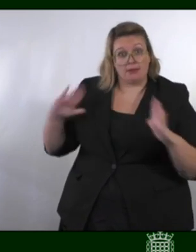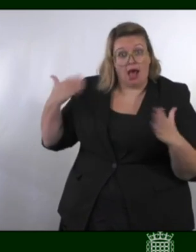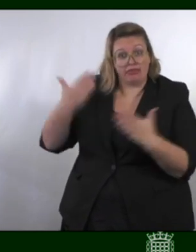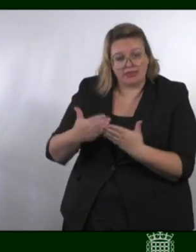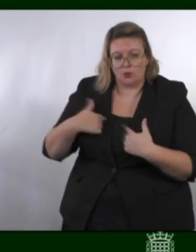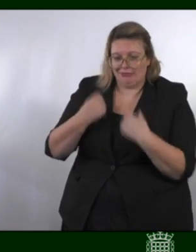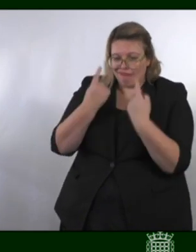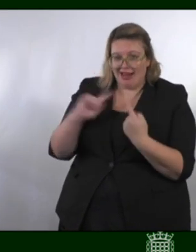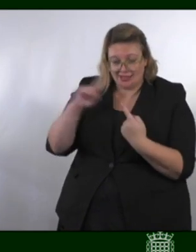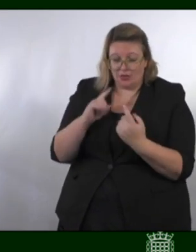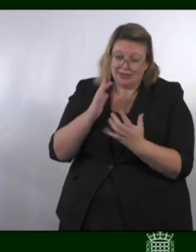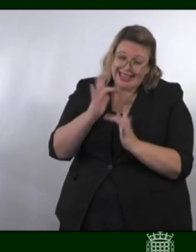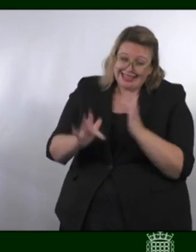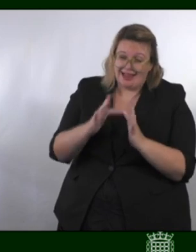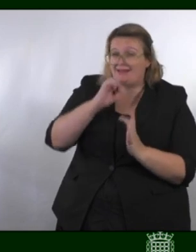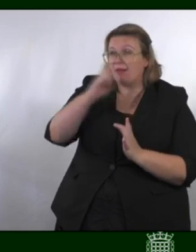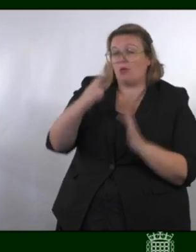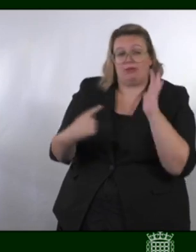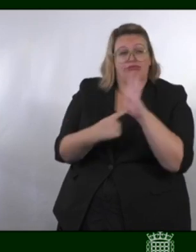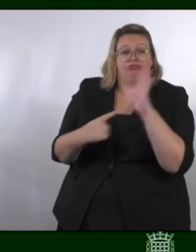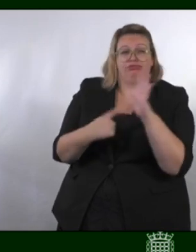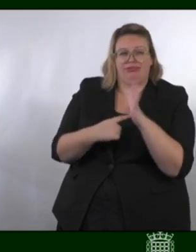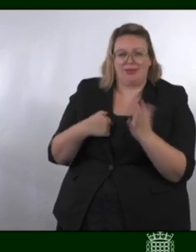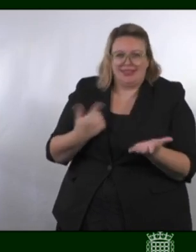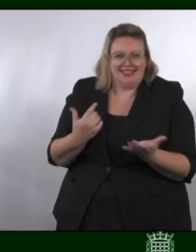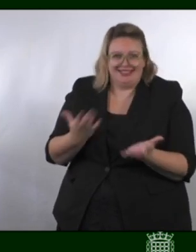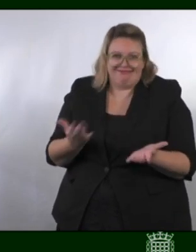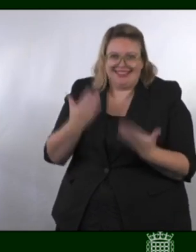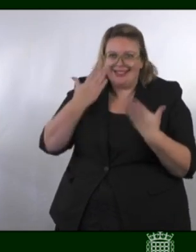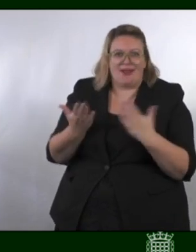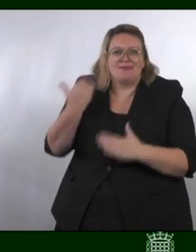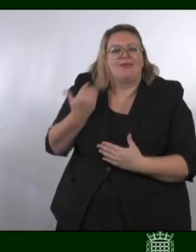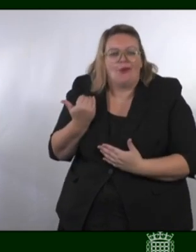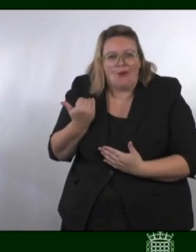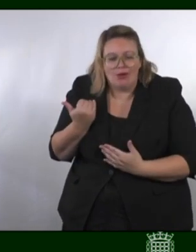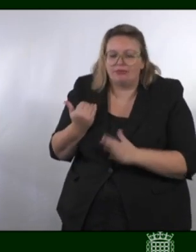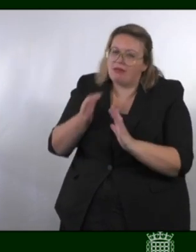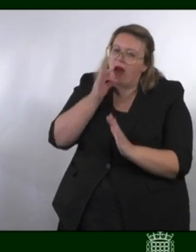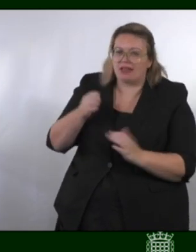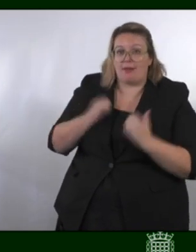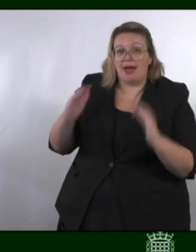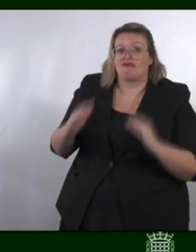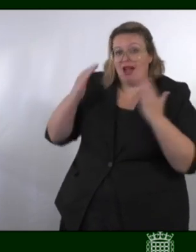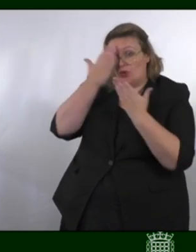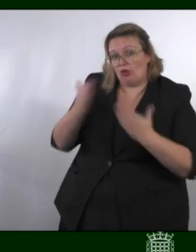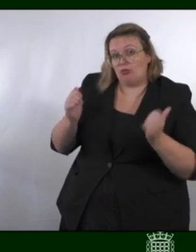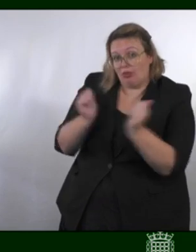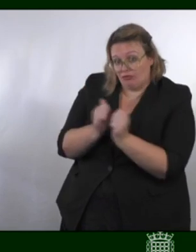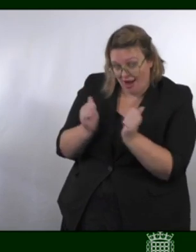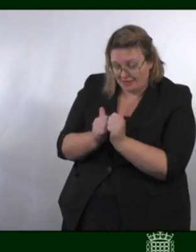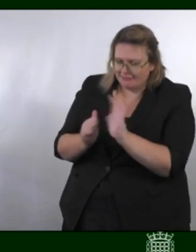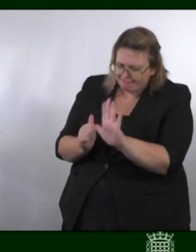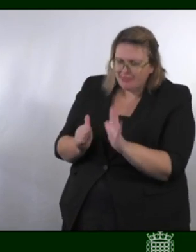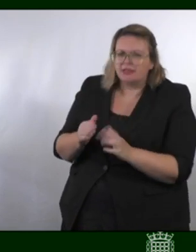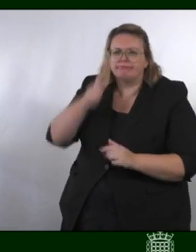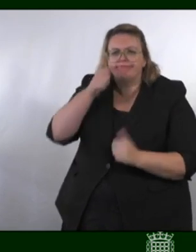more important to our lives than we imagined. So will my right honourable friend confirm today that despite COVID and all the other